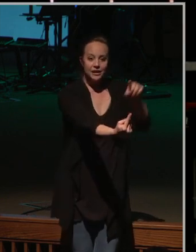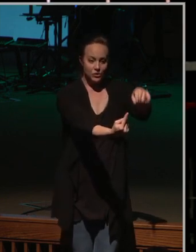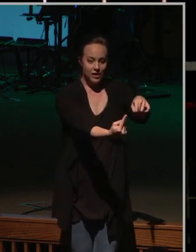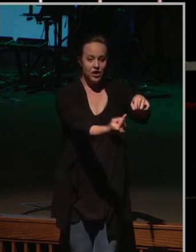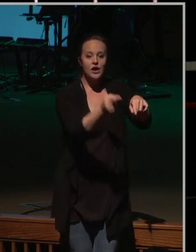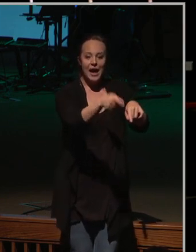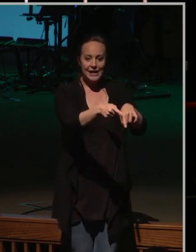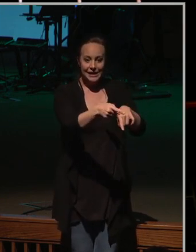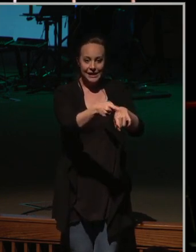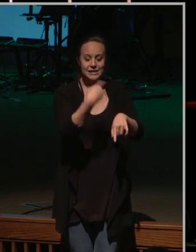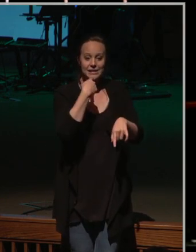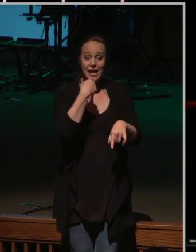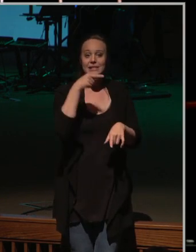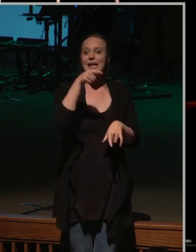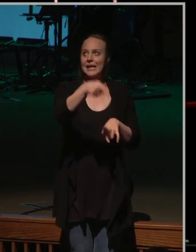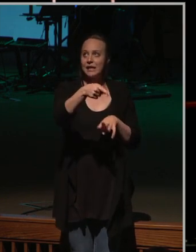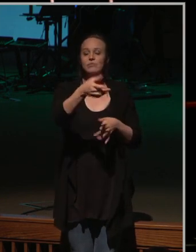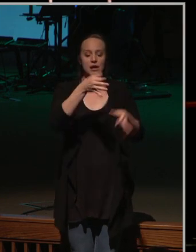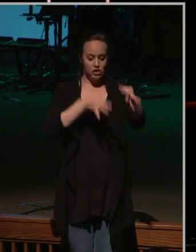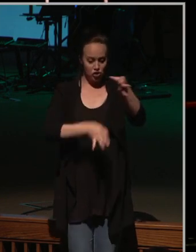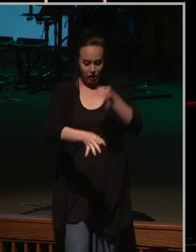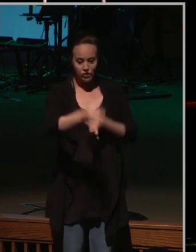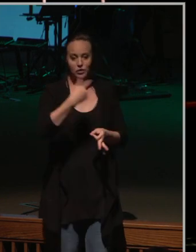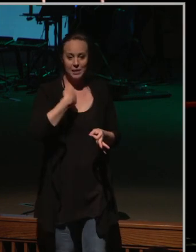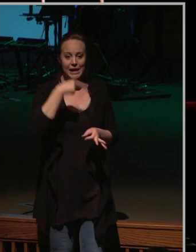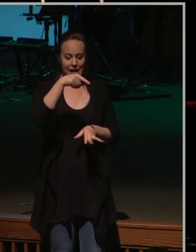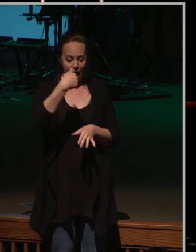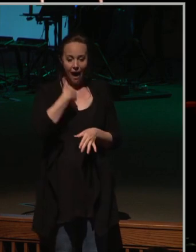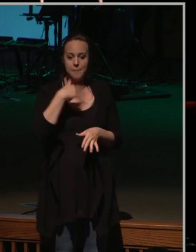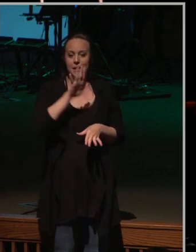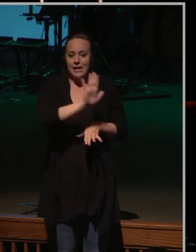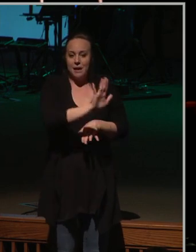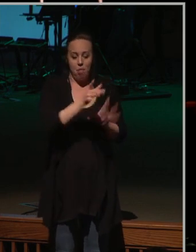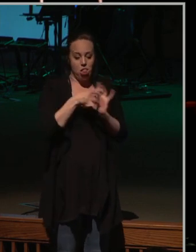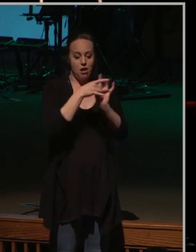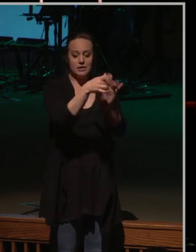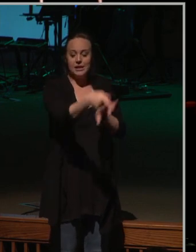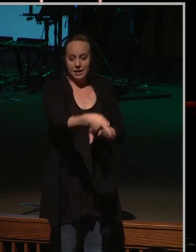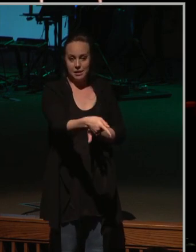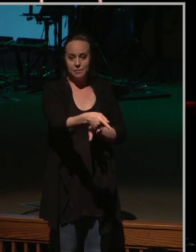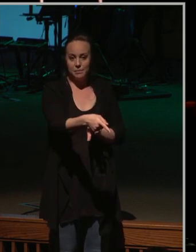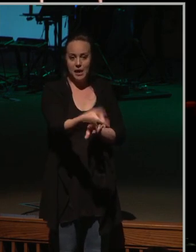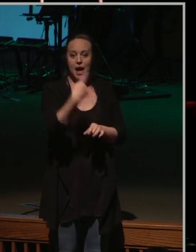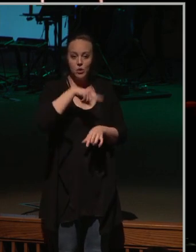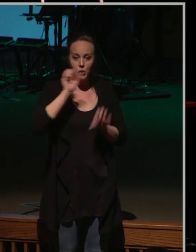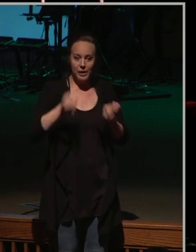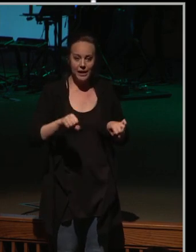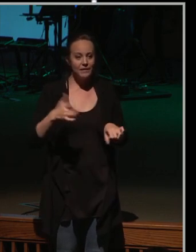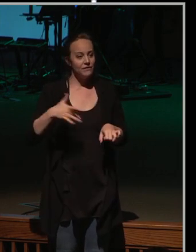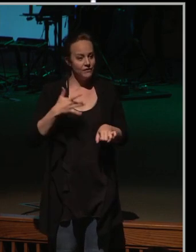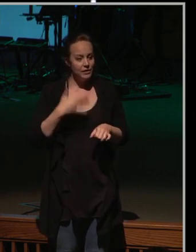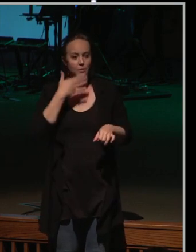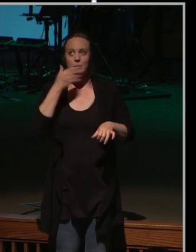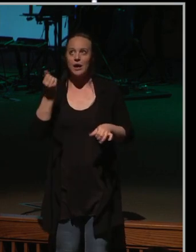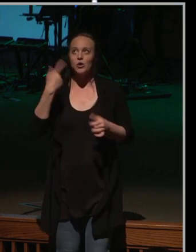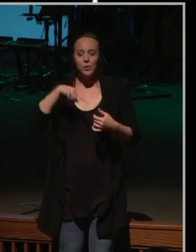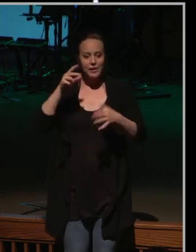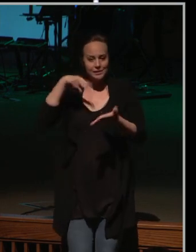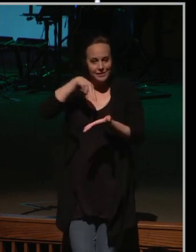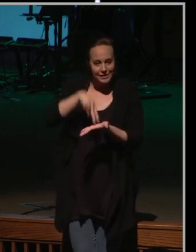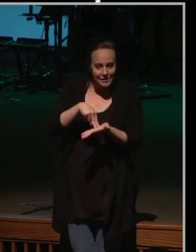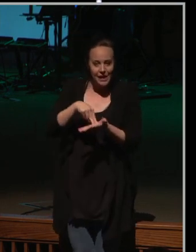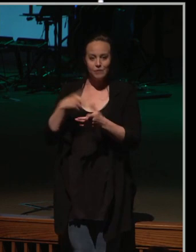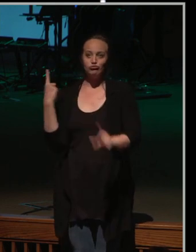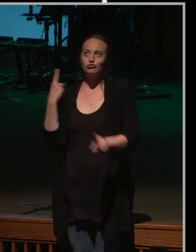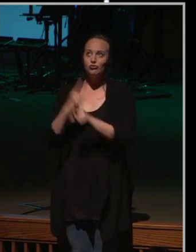penalty for them. And so we can have a right standing before our just Lord. In fact, in